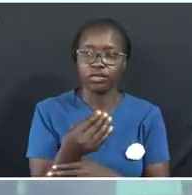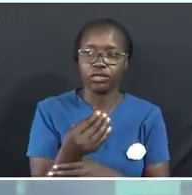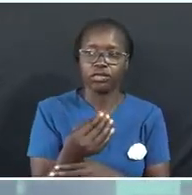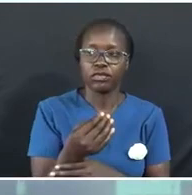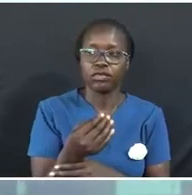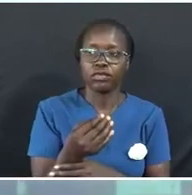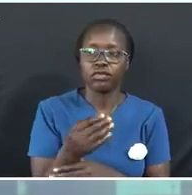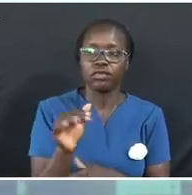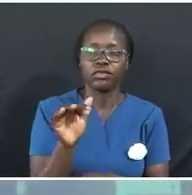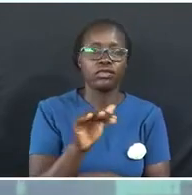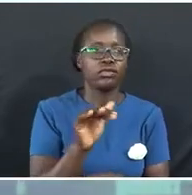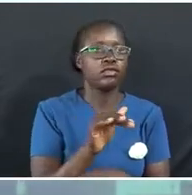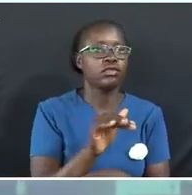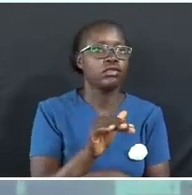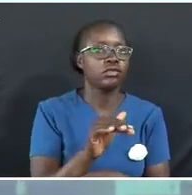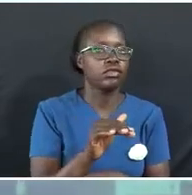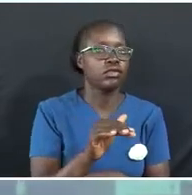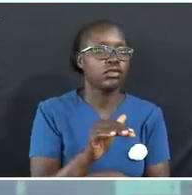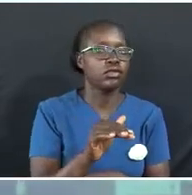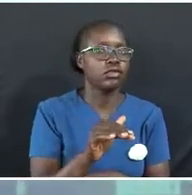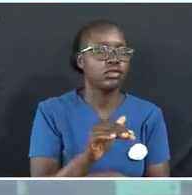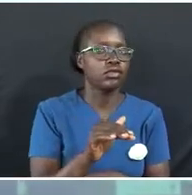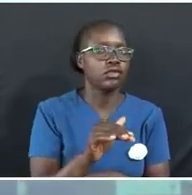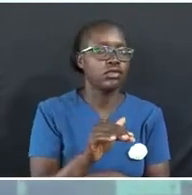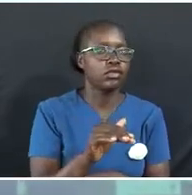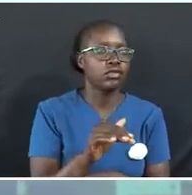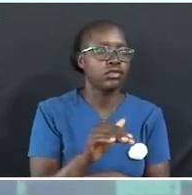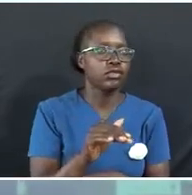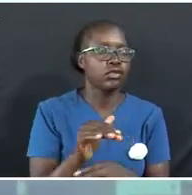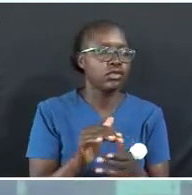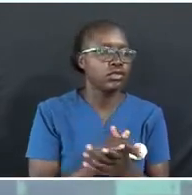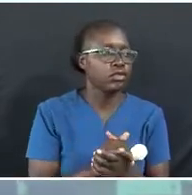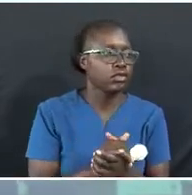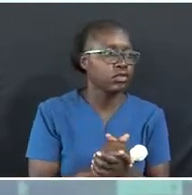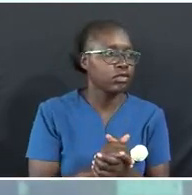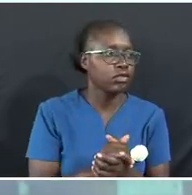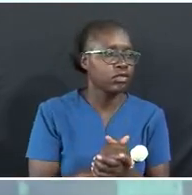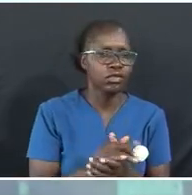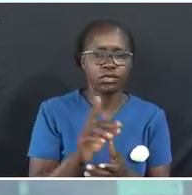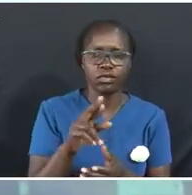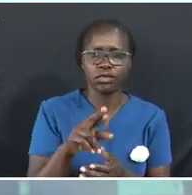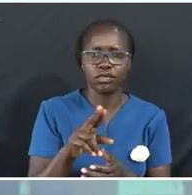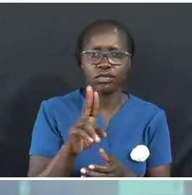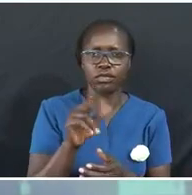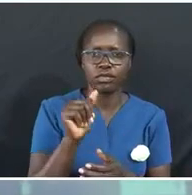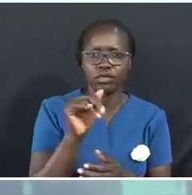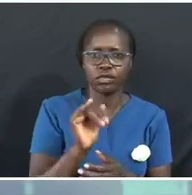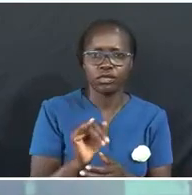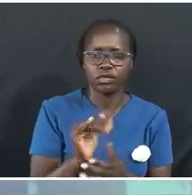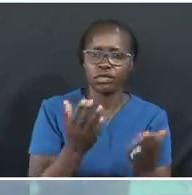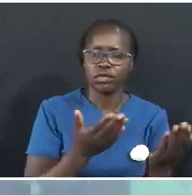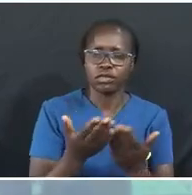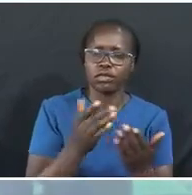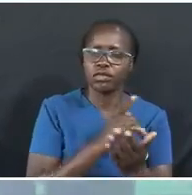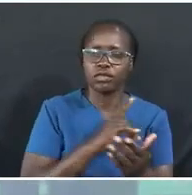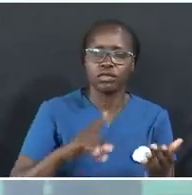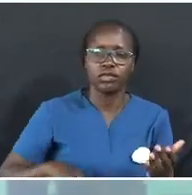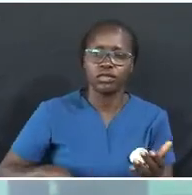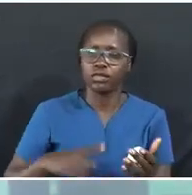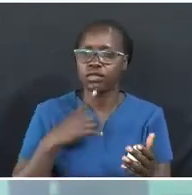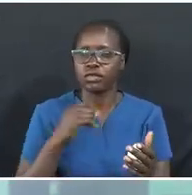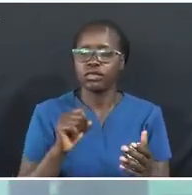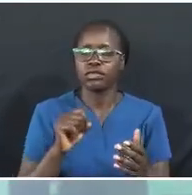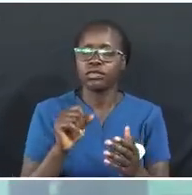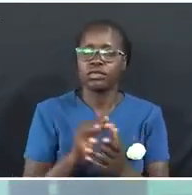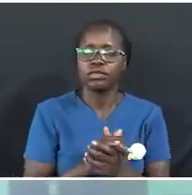his name is Bokonko. You can get him somewhere. I don't know. Ruai somewhere. He's there. Serving God. So this